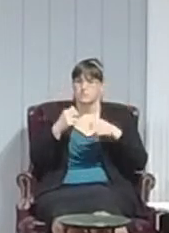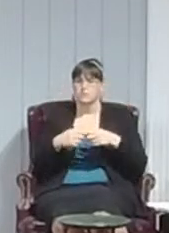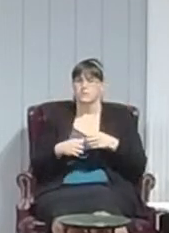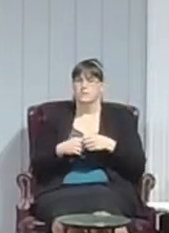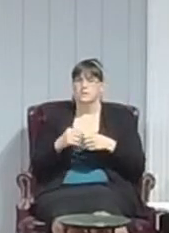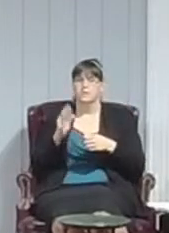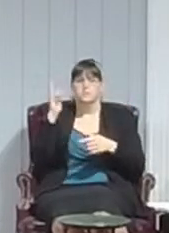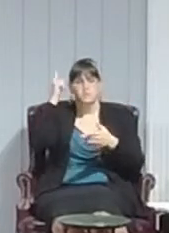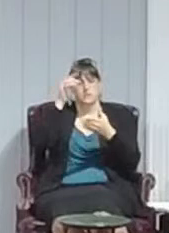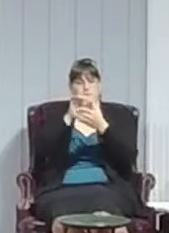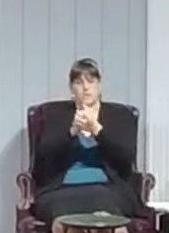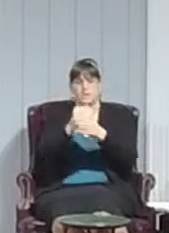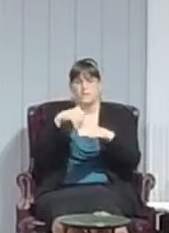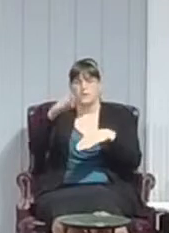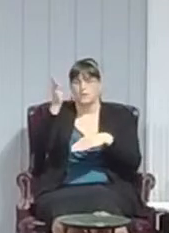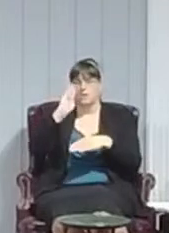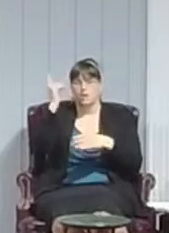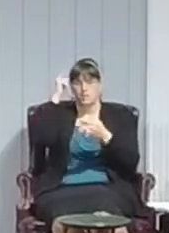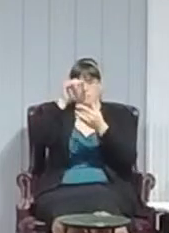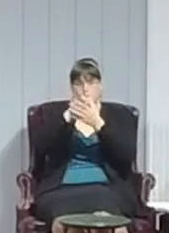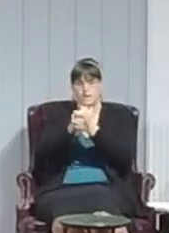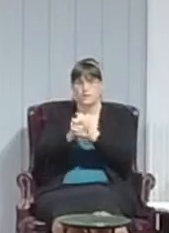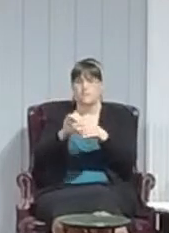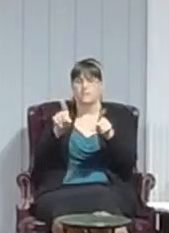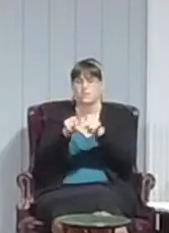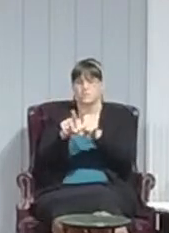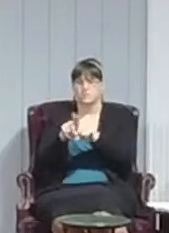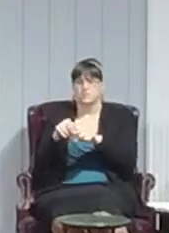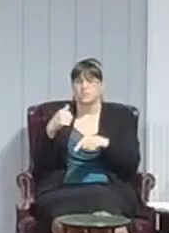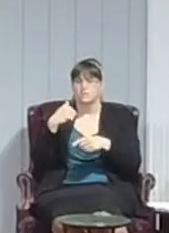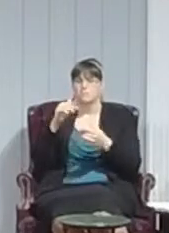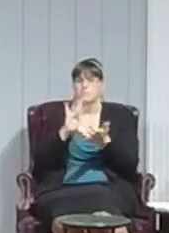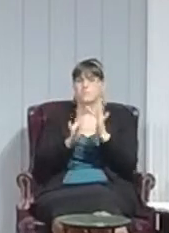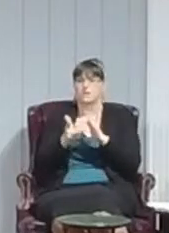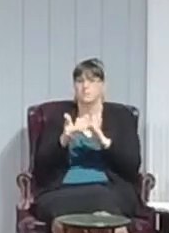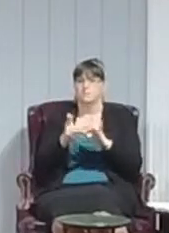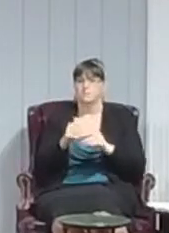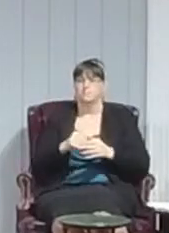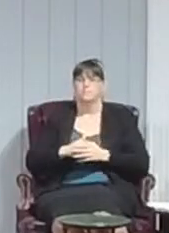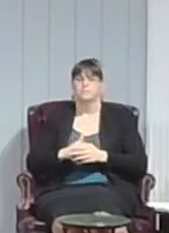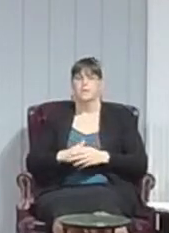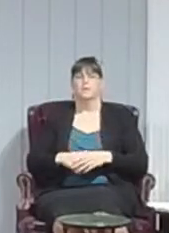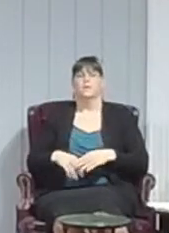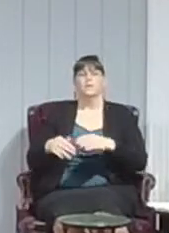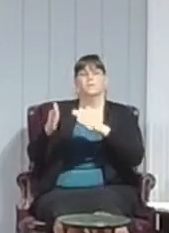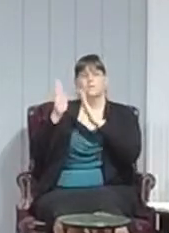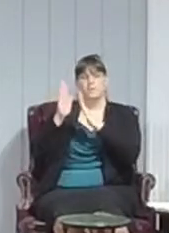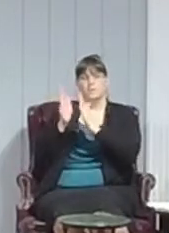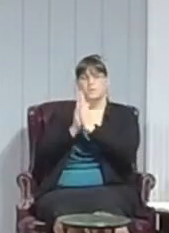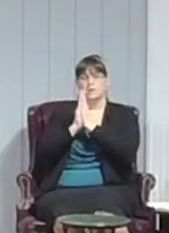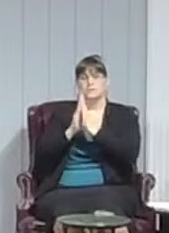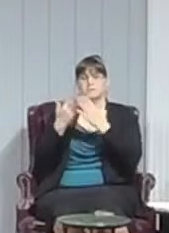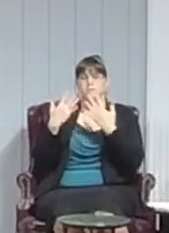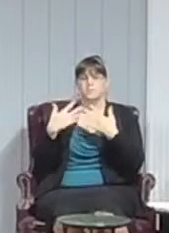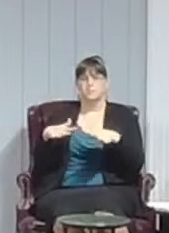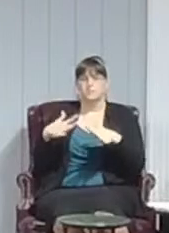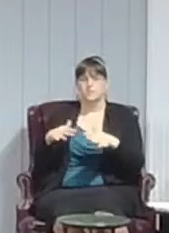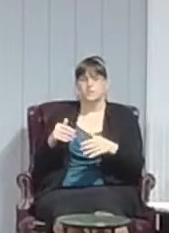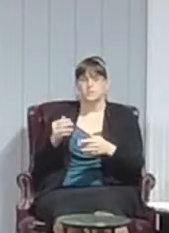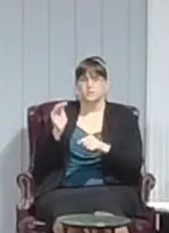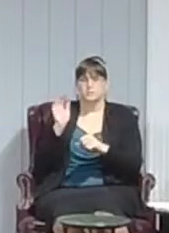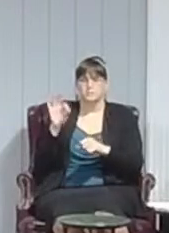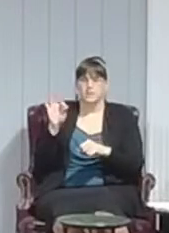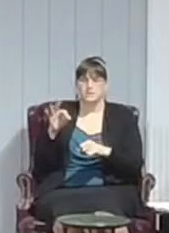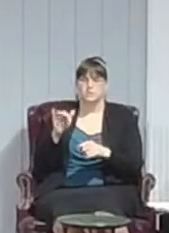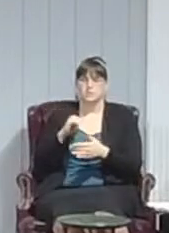also in me. Heavenly Father, I want to ask you now that your Holy Spirit will bless as we finish the message this morning. And Lord, give us